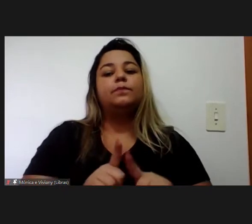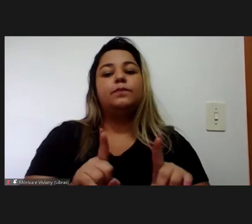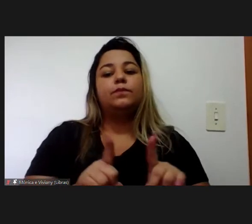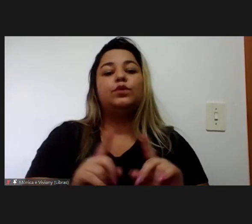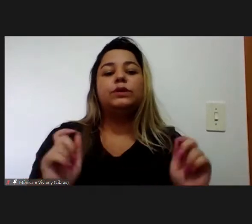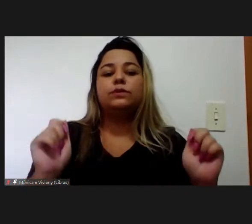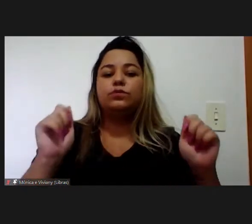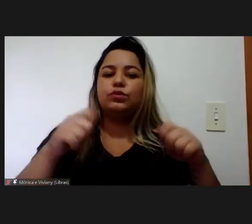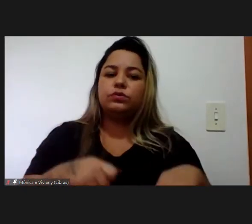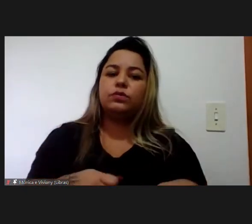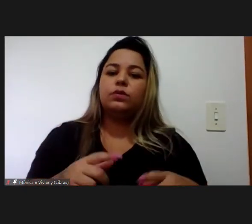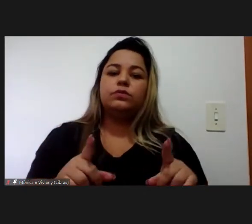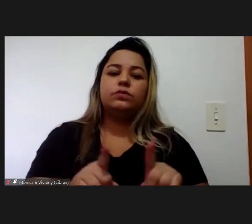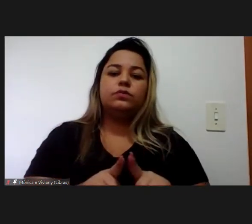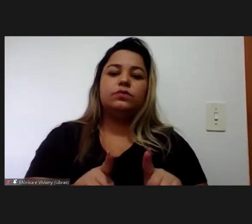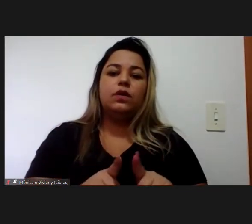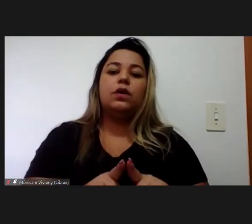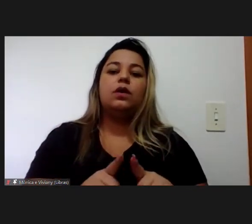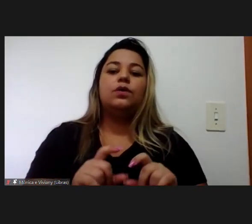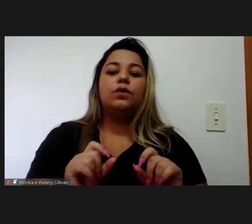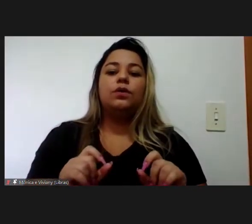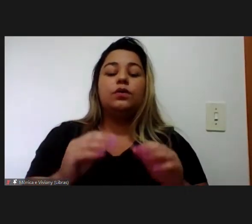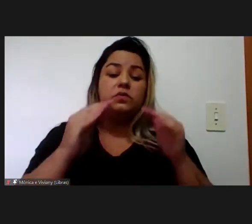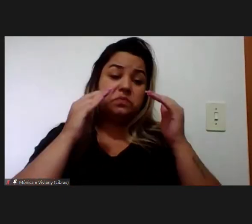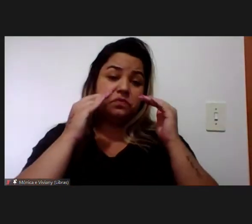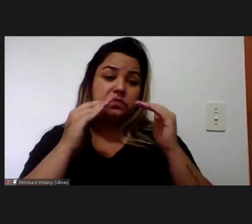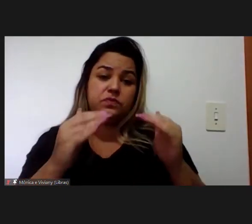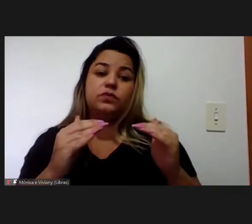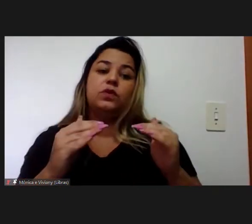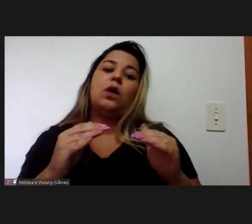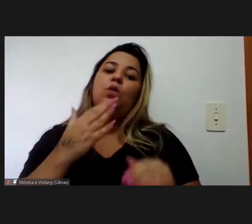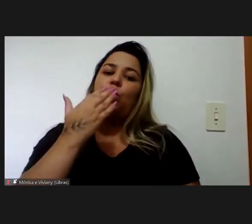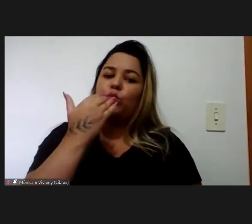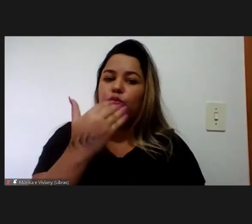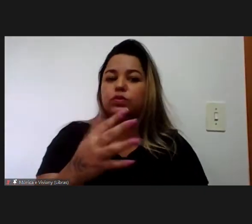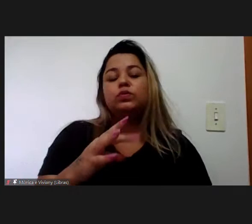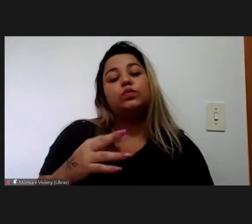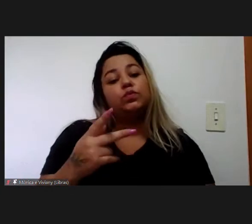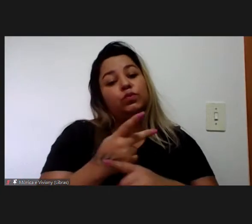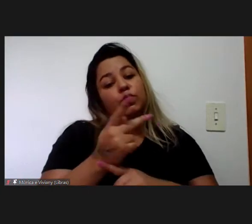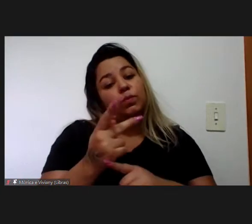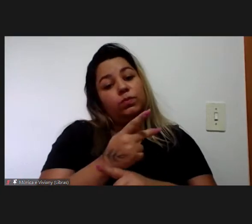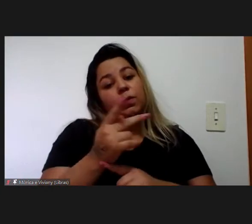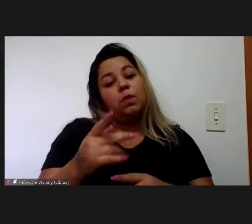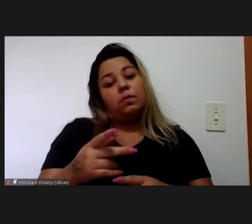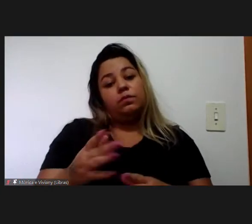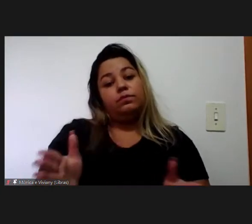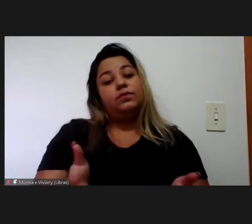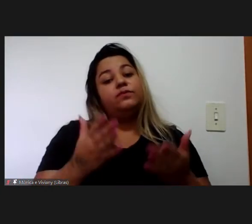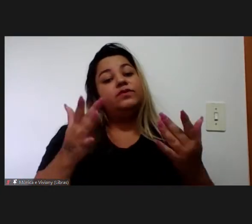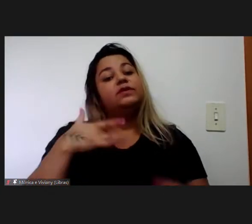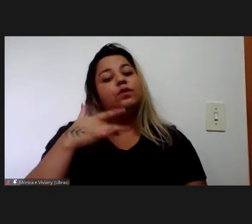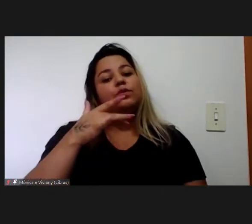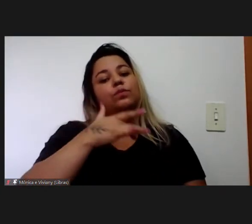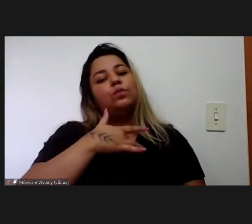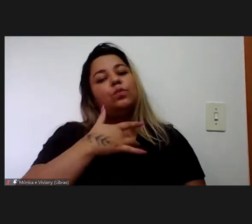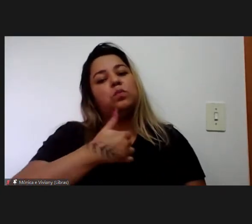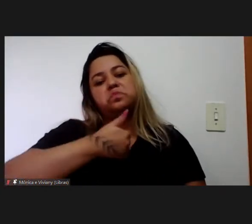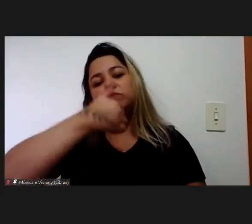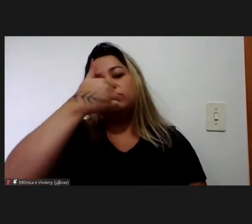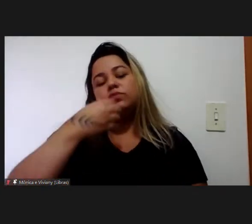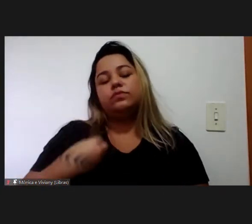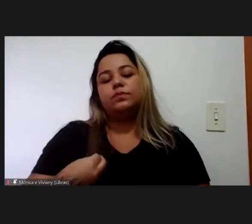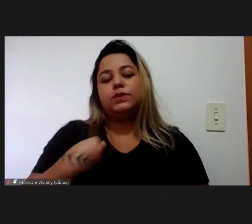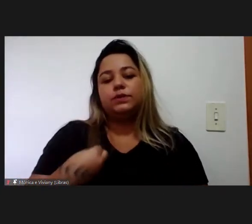who are linked with the necessities of each population, respecting its culture and aiming to promote health and the